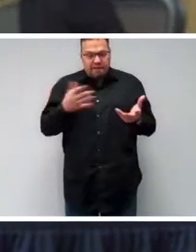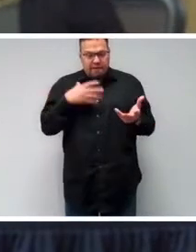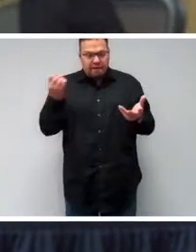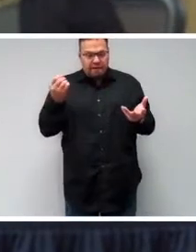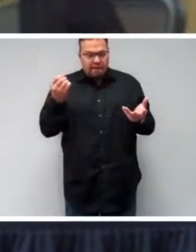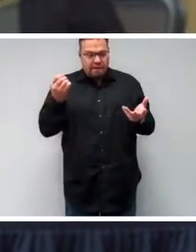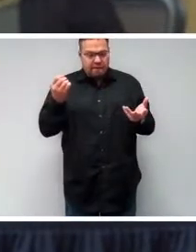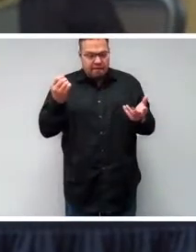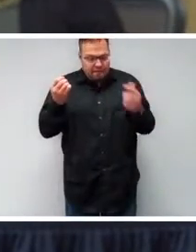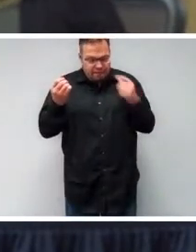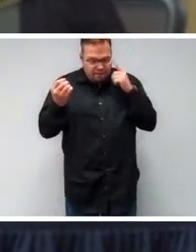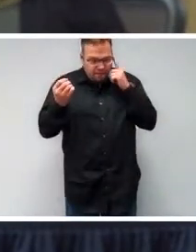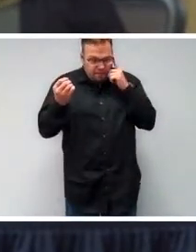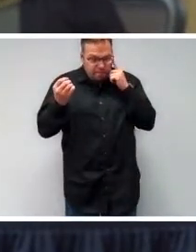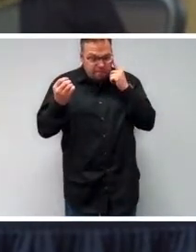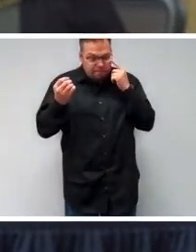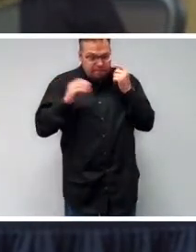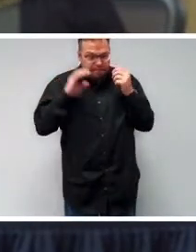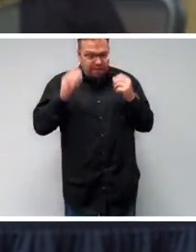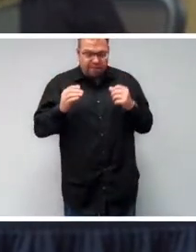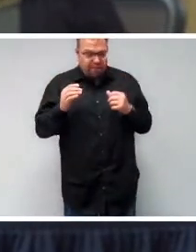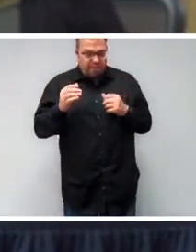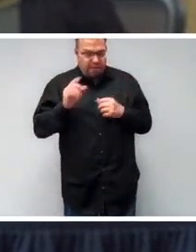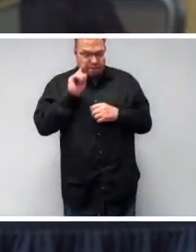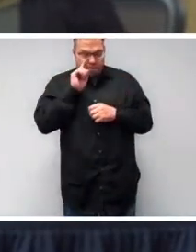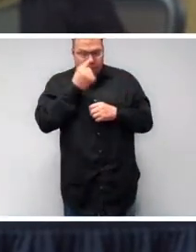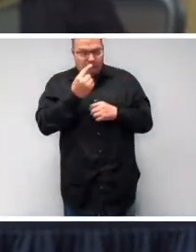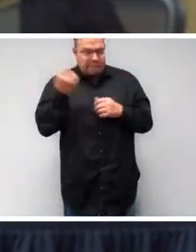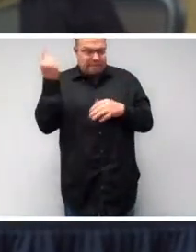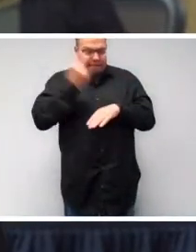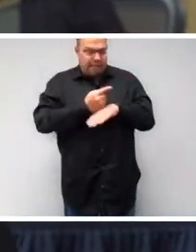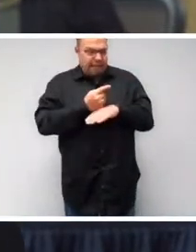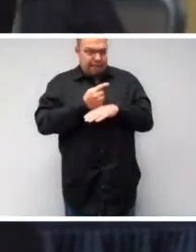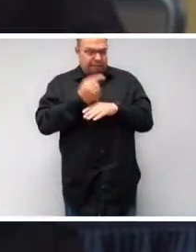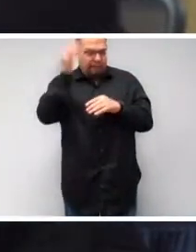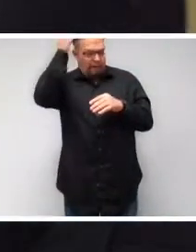know, there's never a dull day in cosmetology.